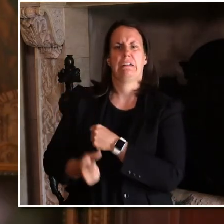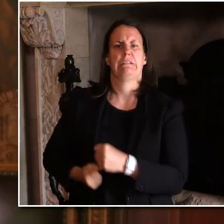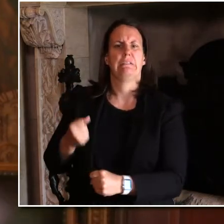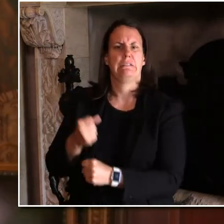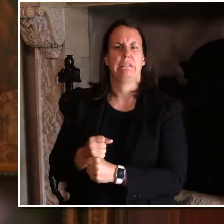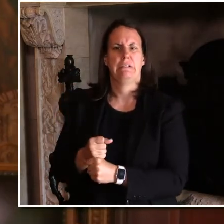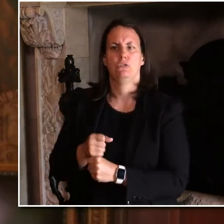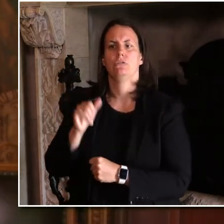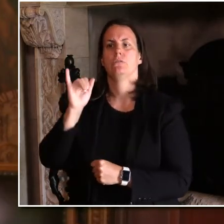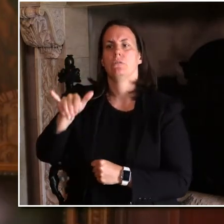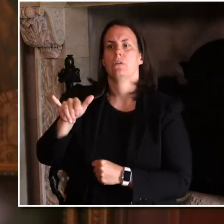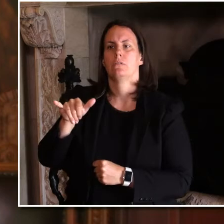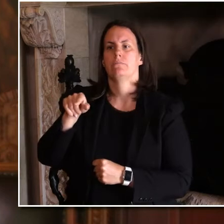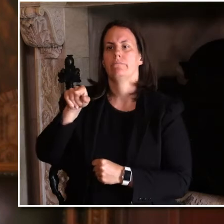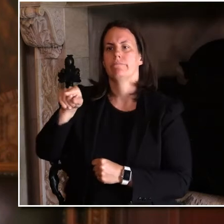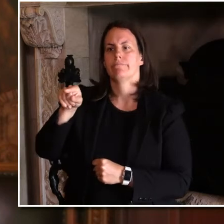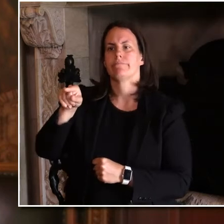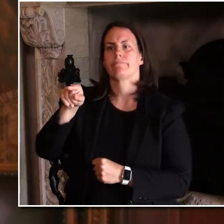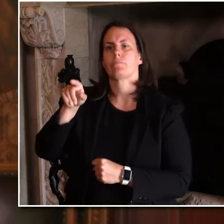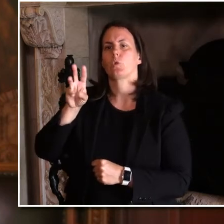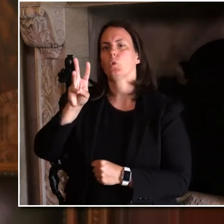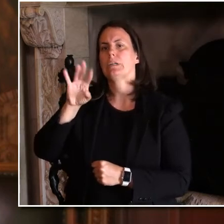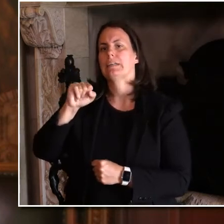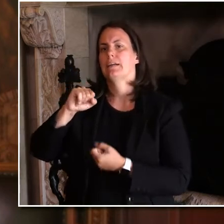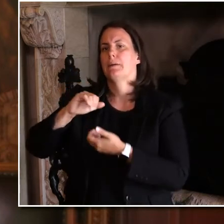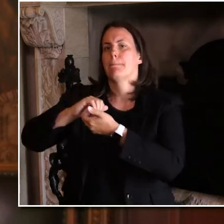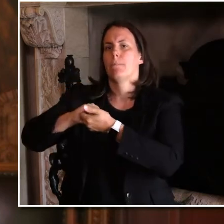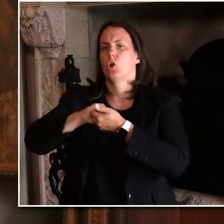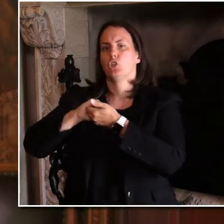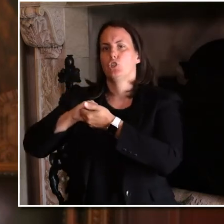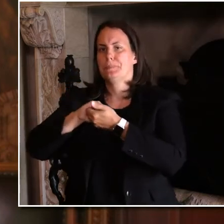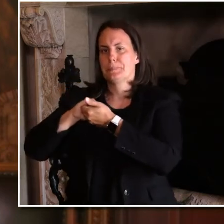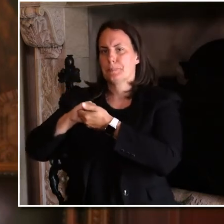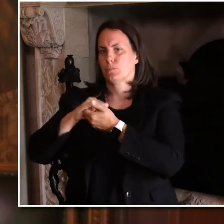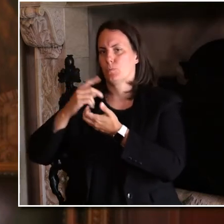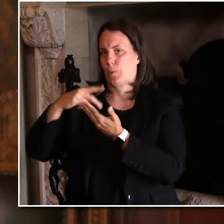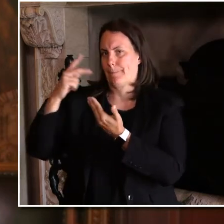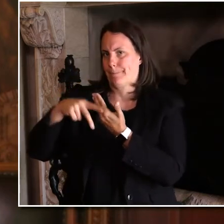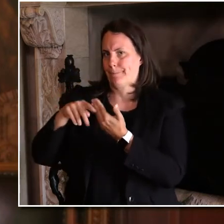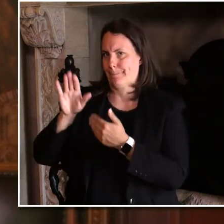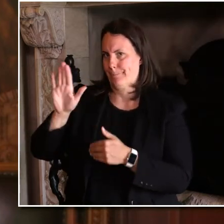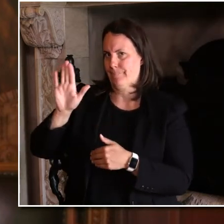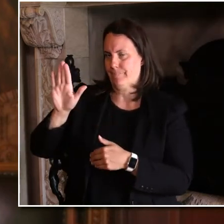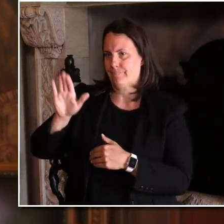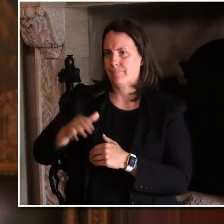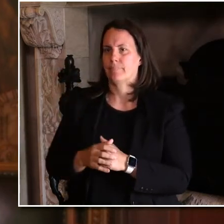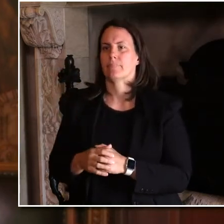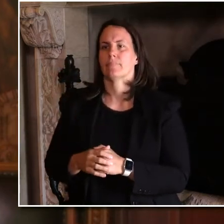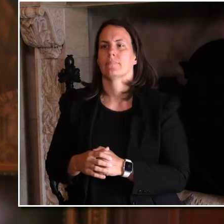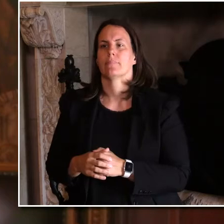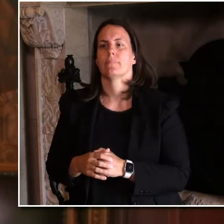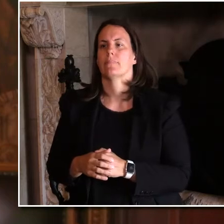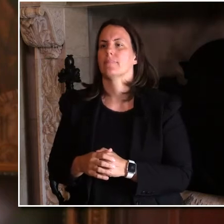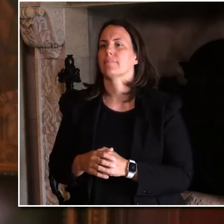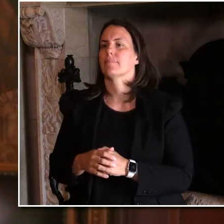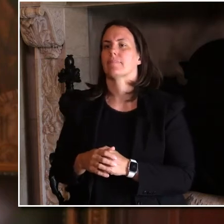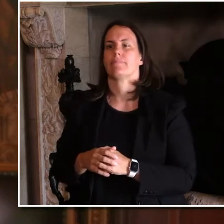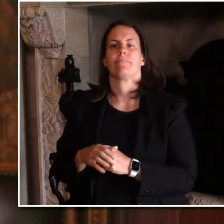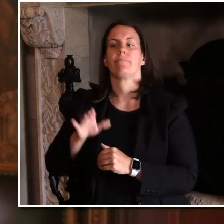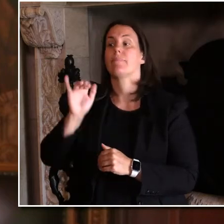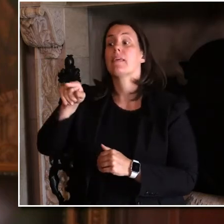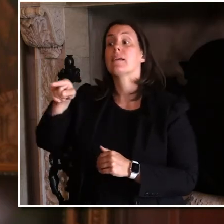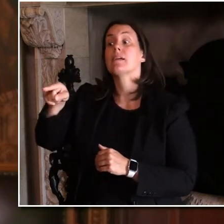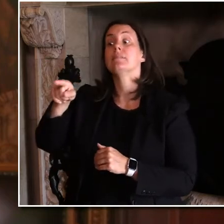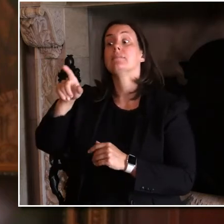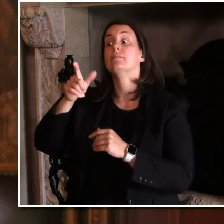sort of a wide range of topics that have been addressed through the Survey of the Health of Wisconsin, and they've been doing, I